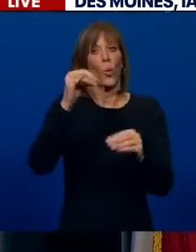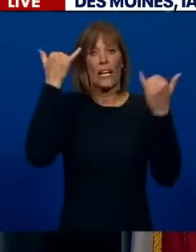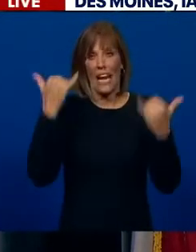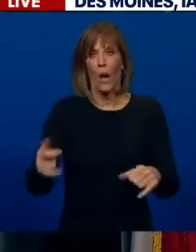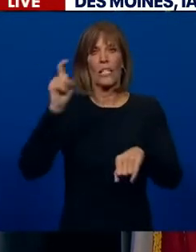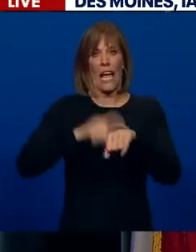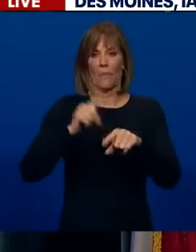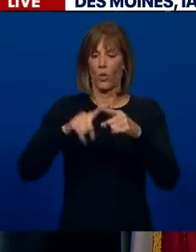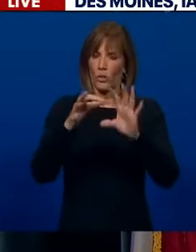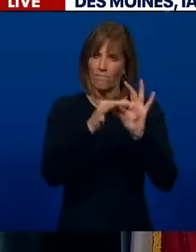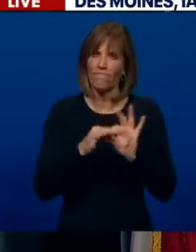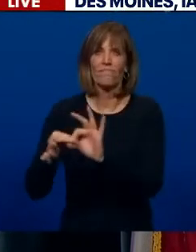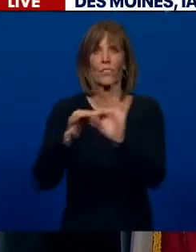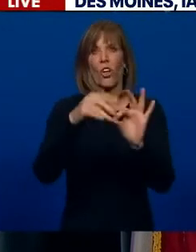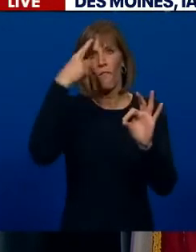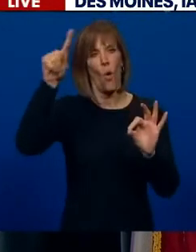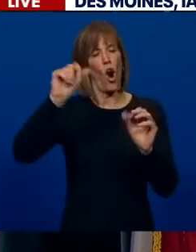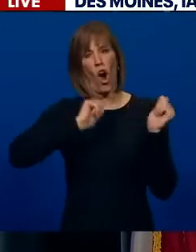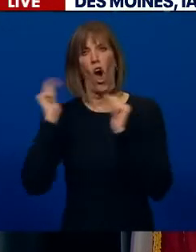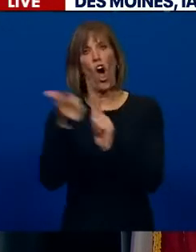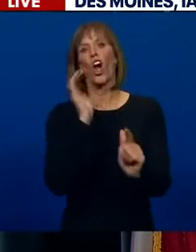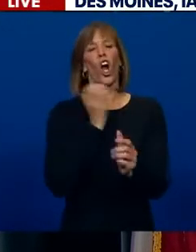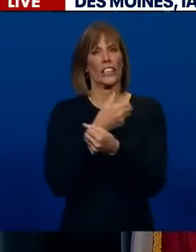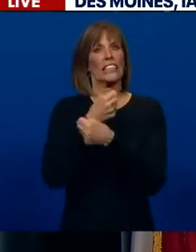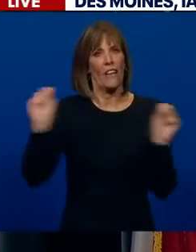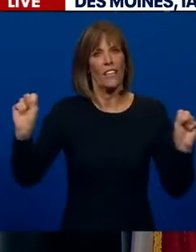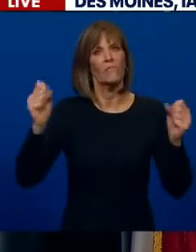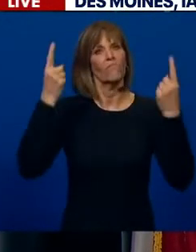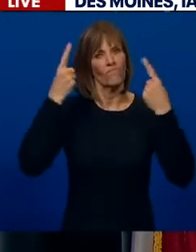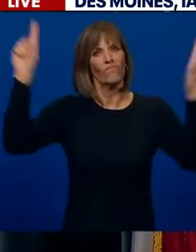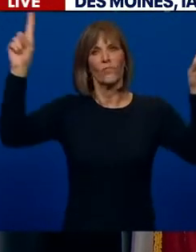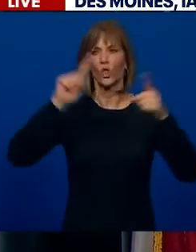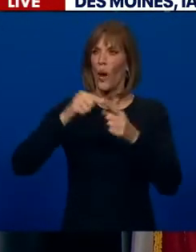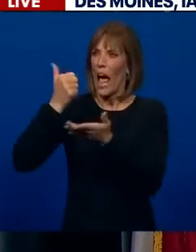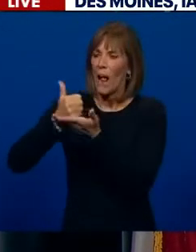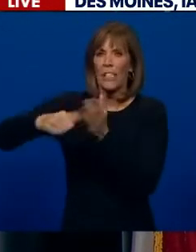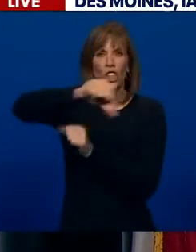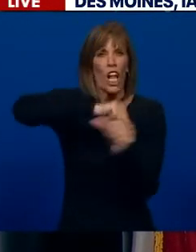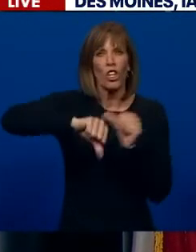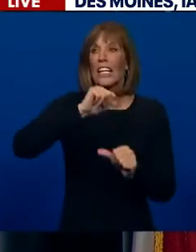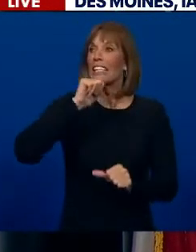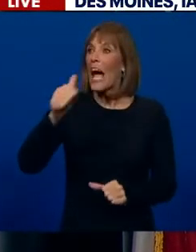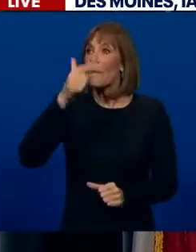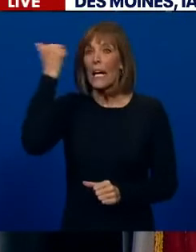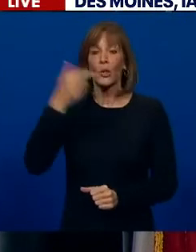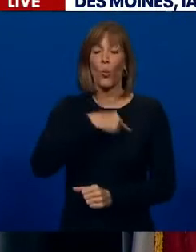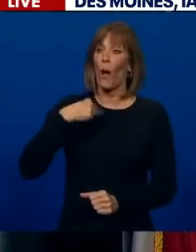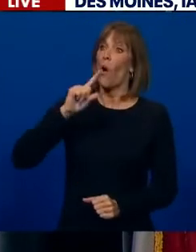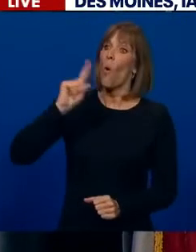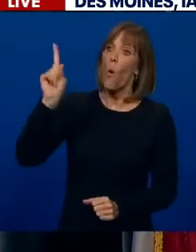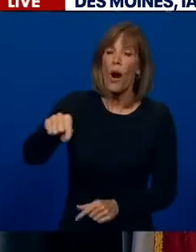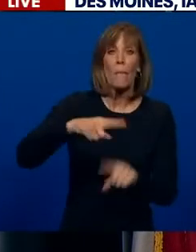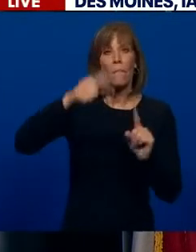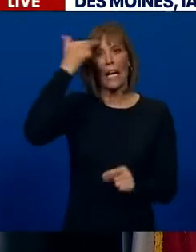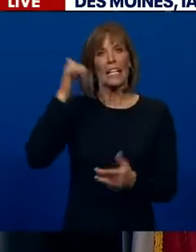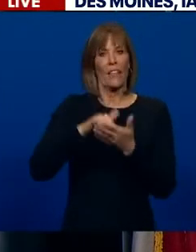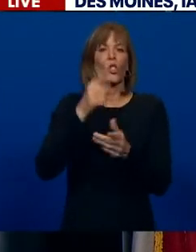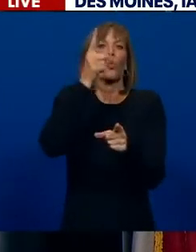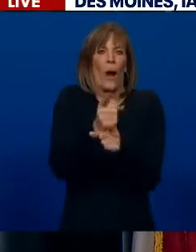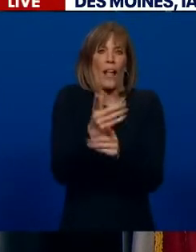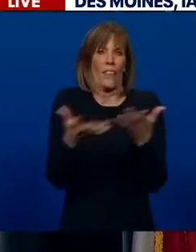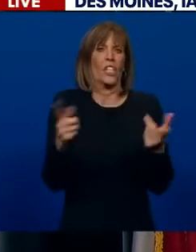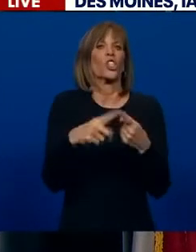time to come together for the greater good, to look out for each other, not because you're told to, but because it's the right